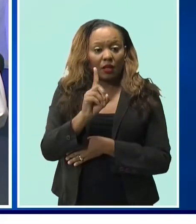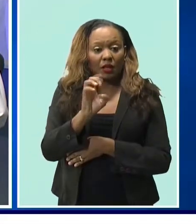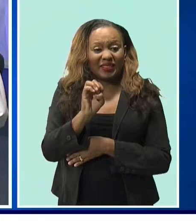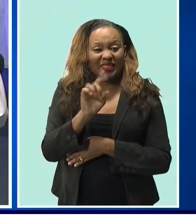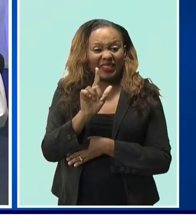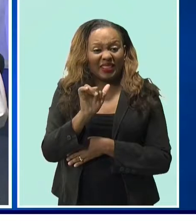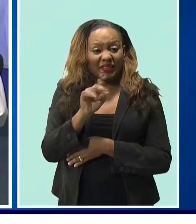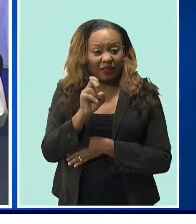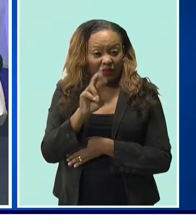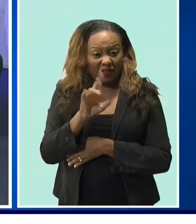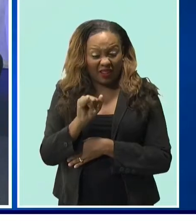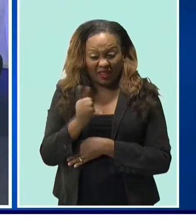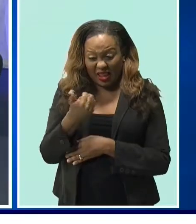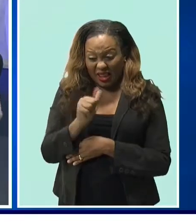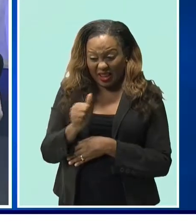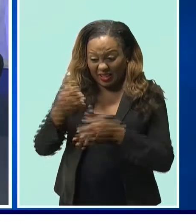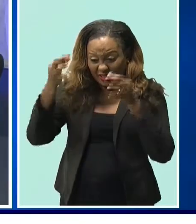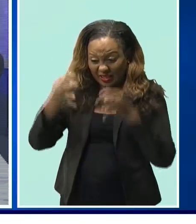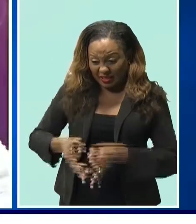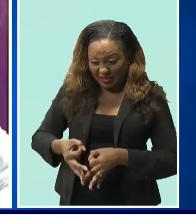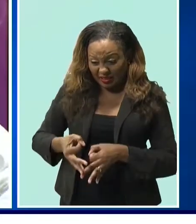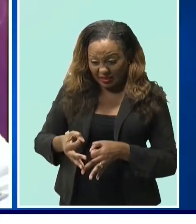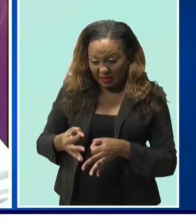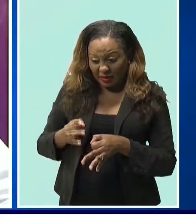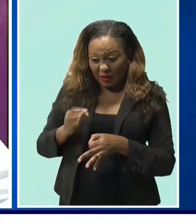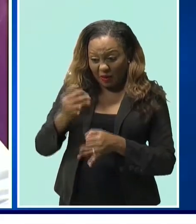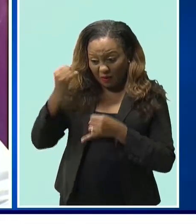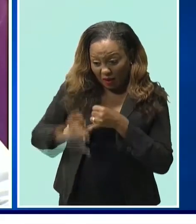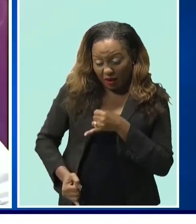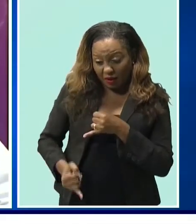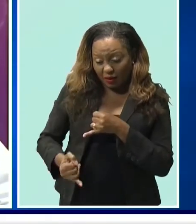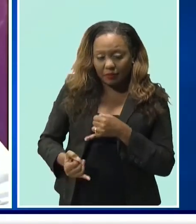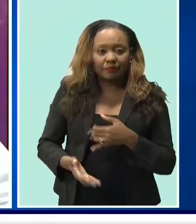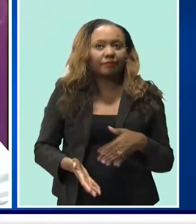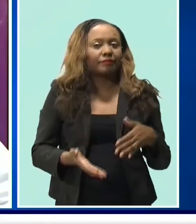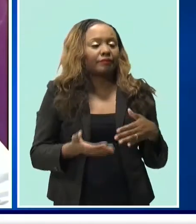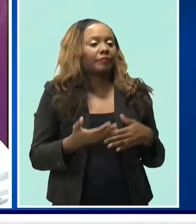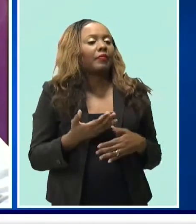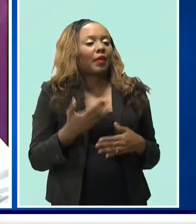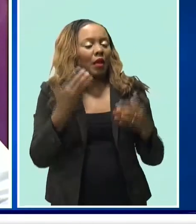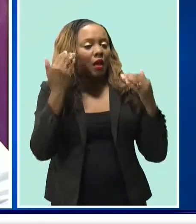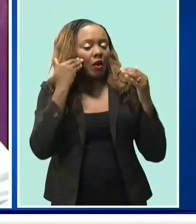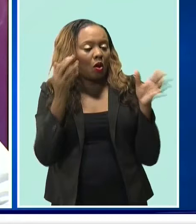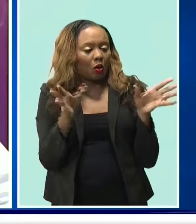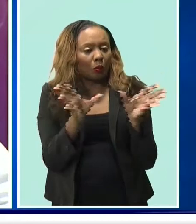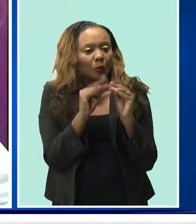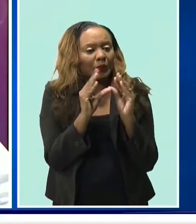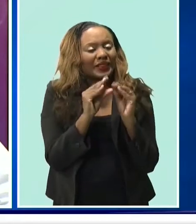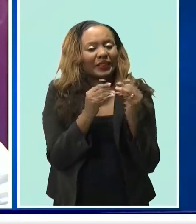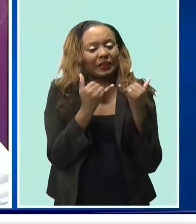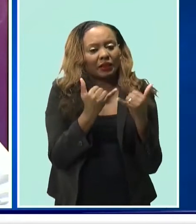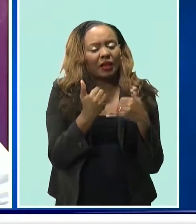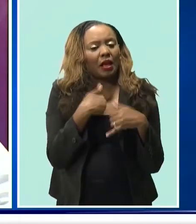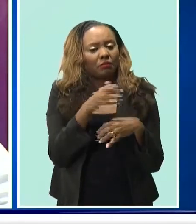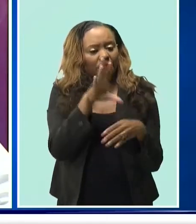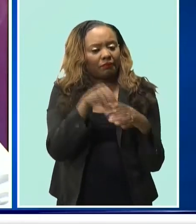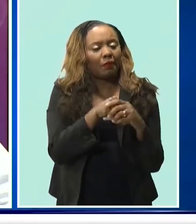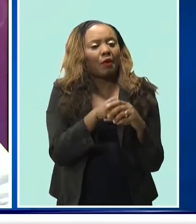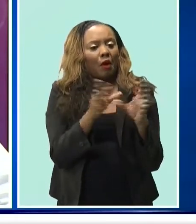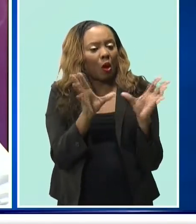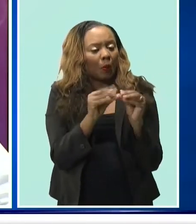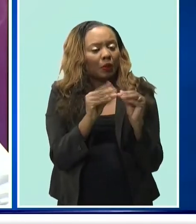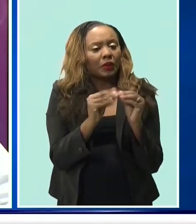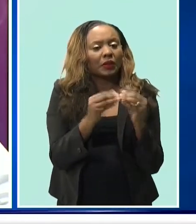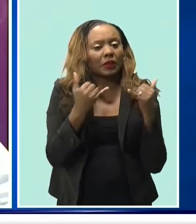yet? Those discussions have been going on as of today. I was in a meeting of the subcommittee of cabinet with a number of the retailers